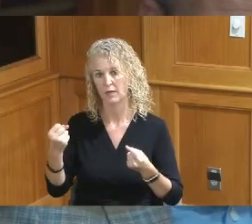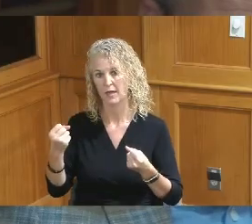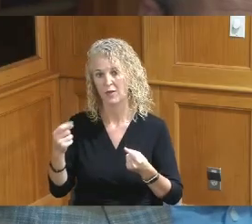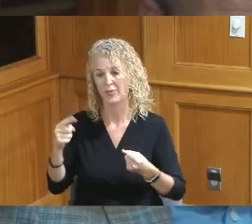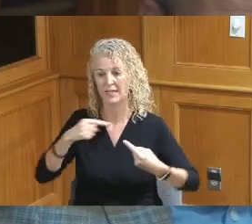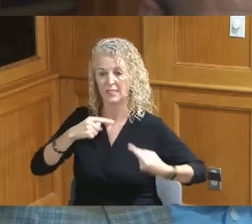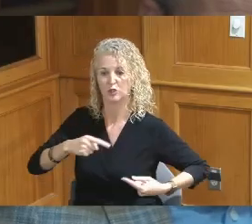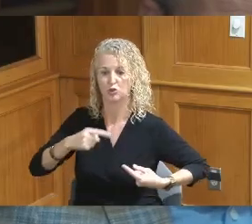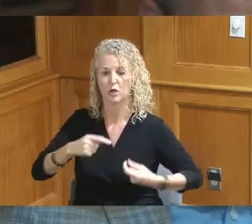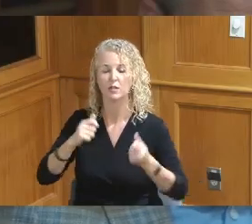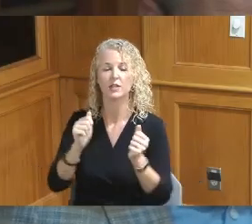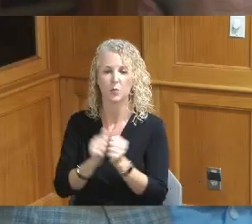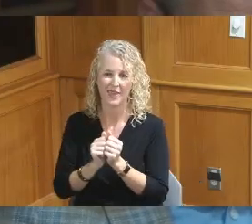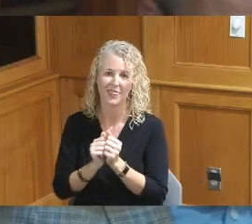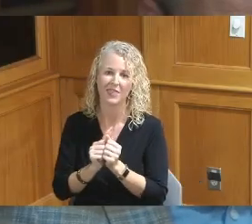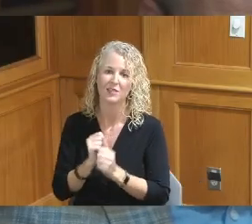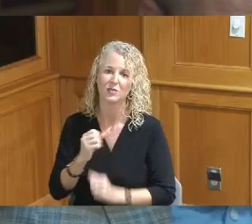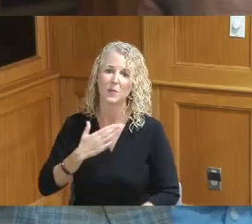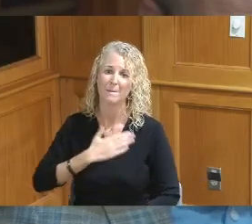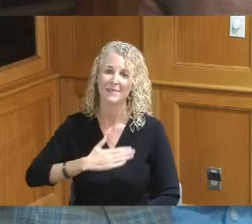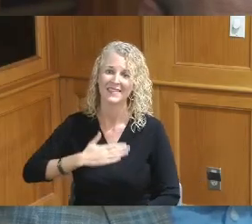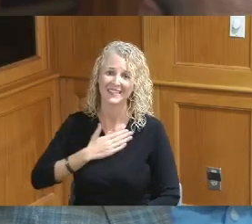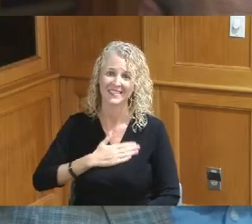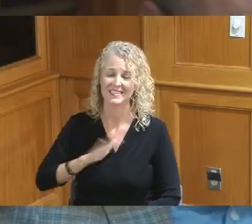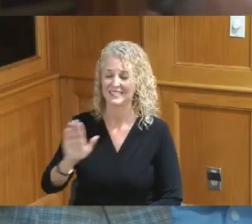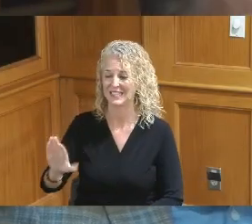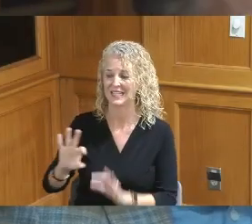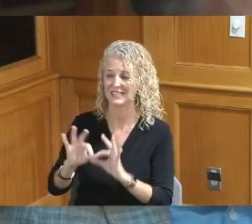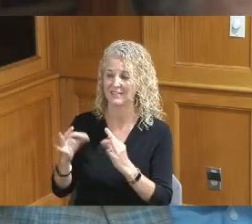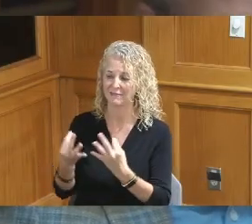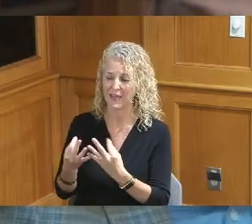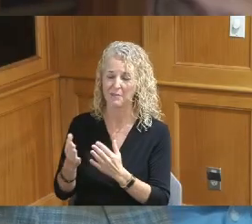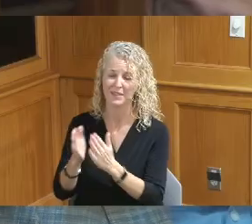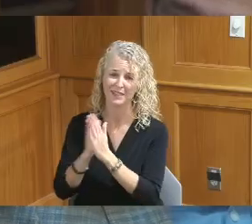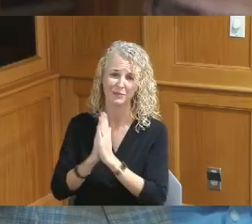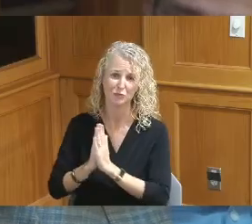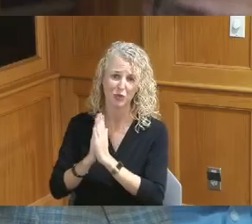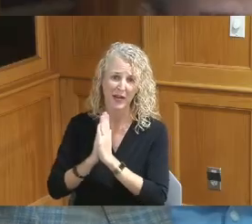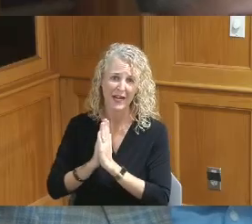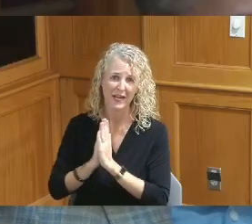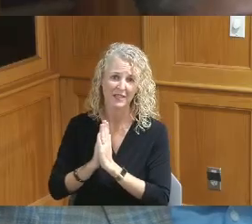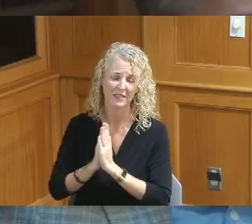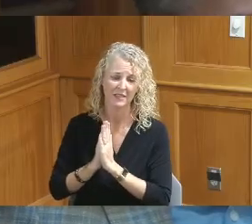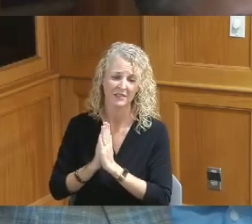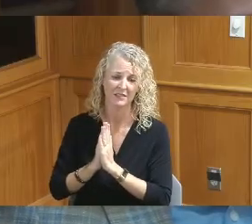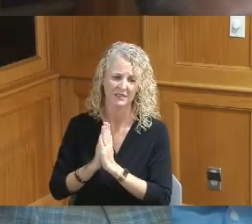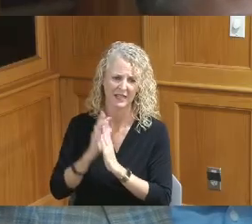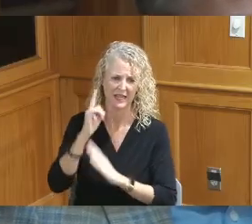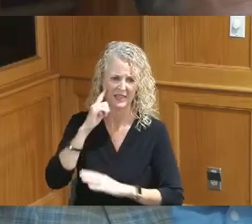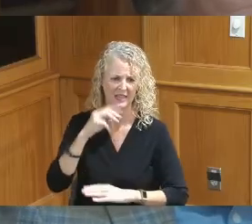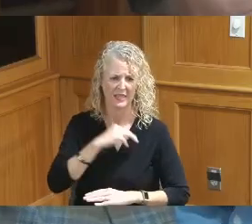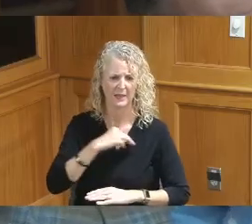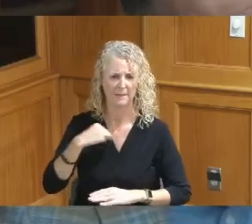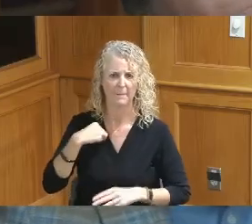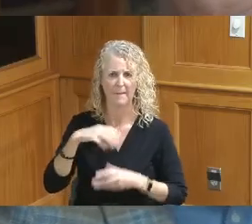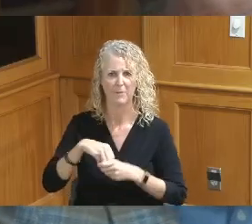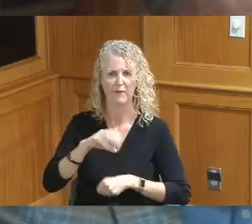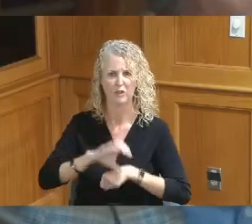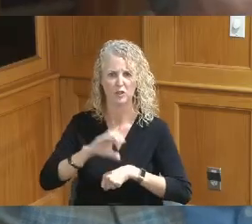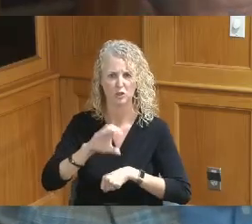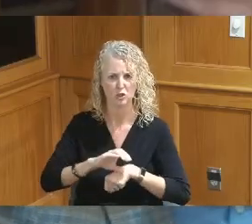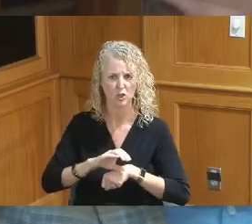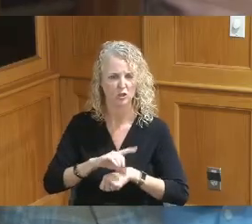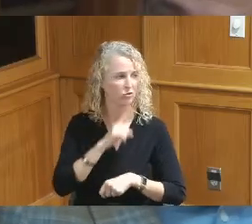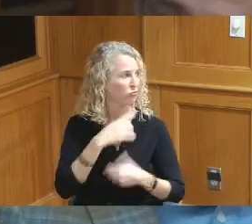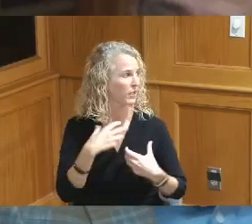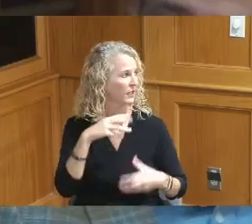was struggling with. So please keep their families in prayer. I know he was a member, I think he was a member of churches here, and he was heavily